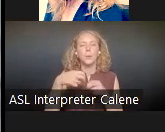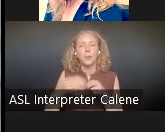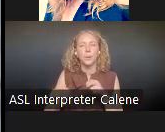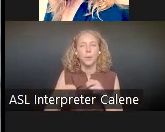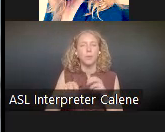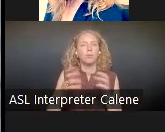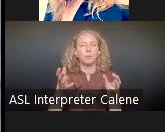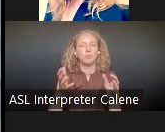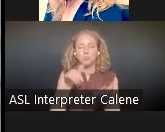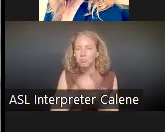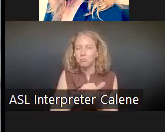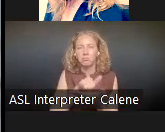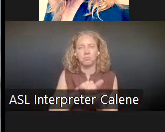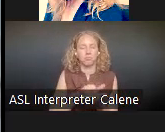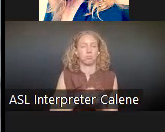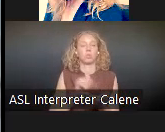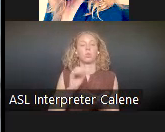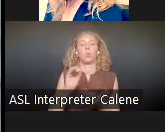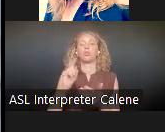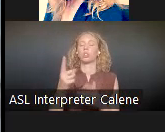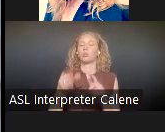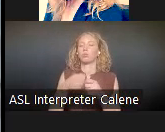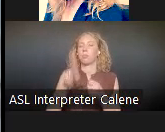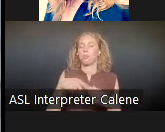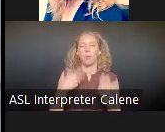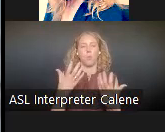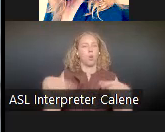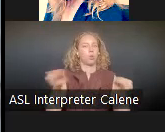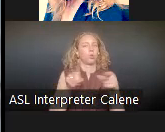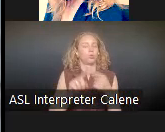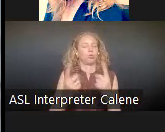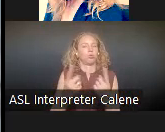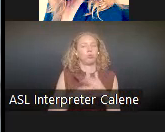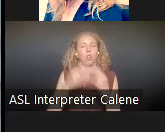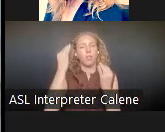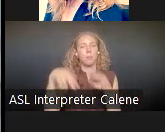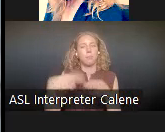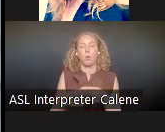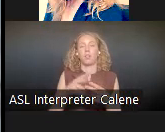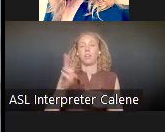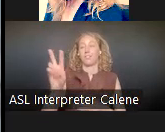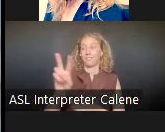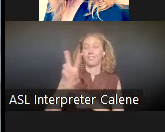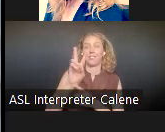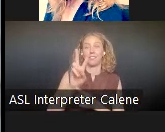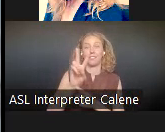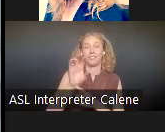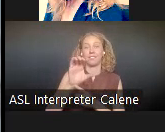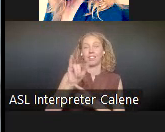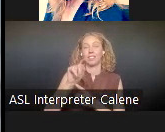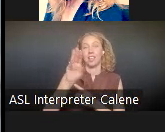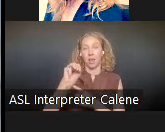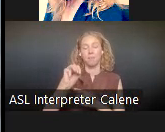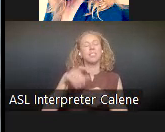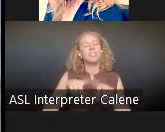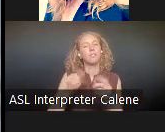is. And so in closing, I just really want you guys to begin to think of the word victim in a different way. It's no longer